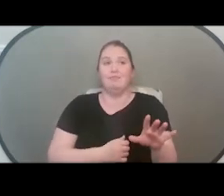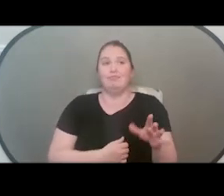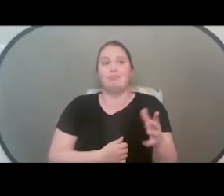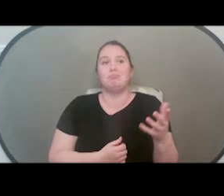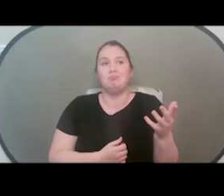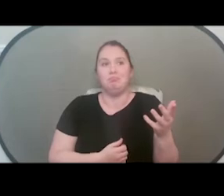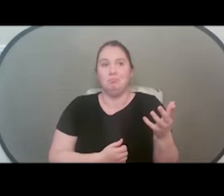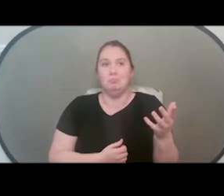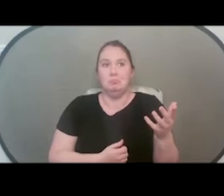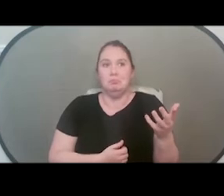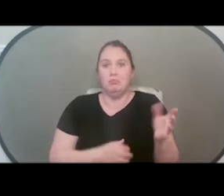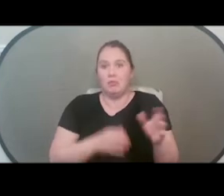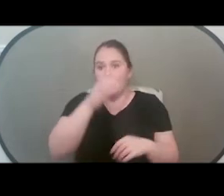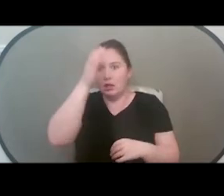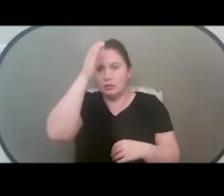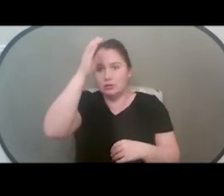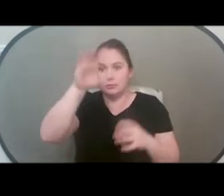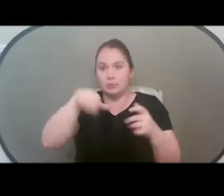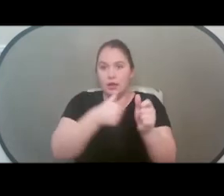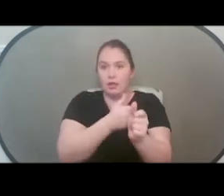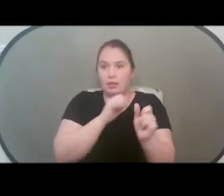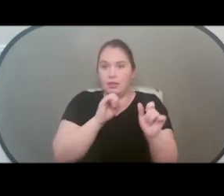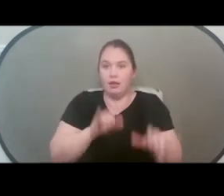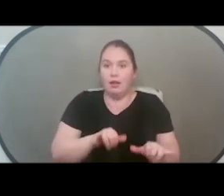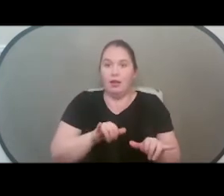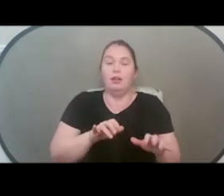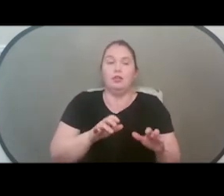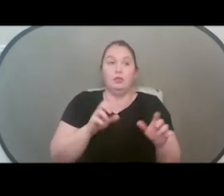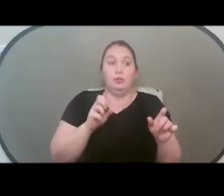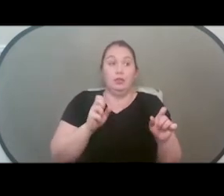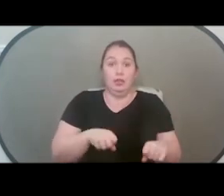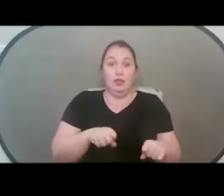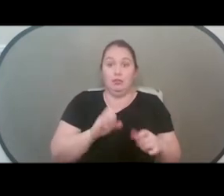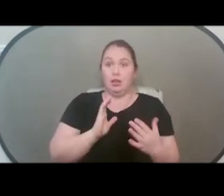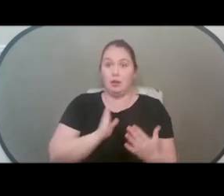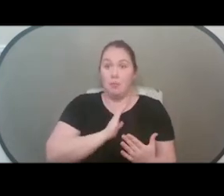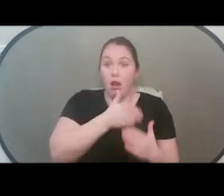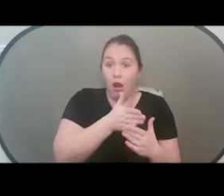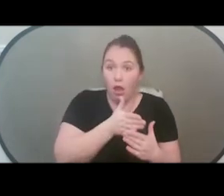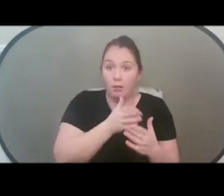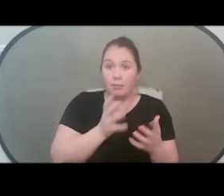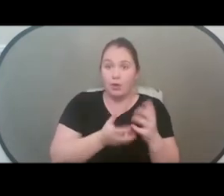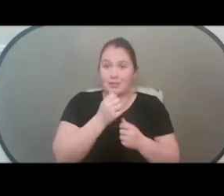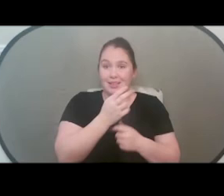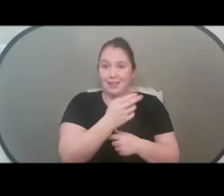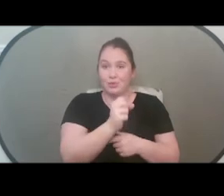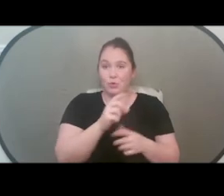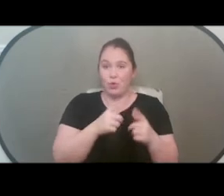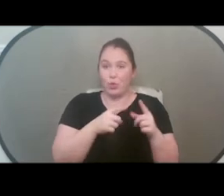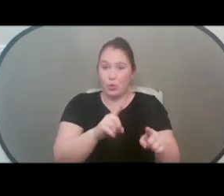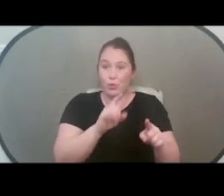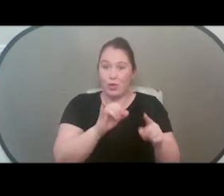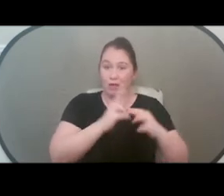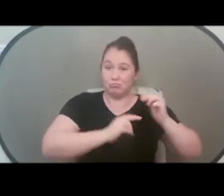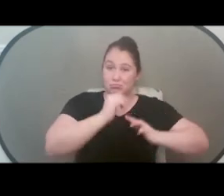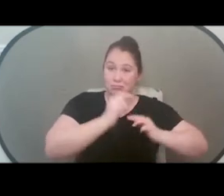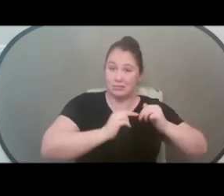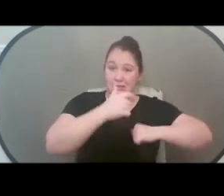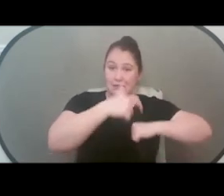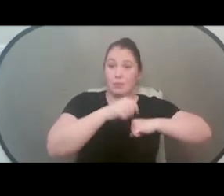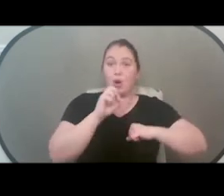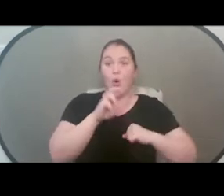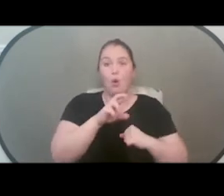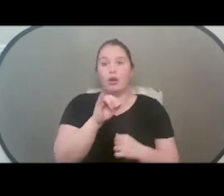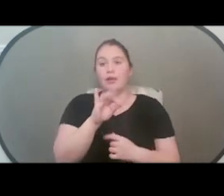conceptually not disrupt as much of the existing high school during the construction. Whereas if you were able to go